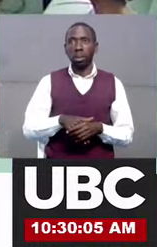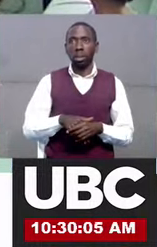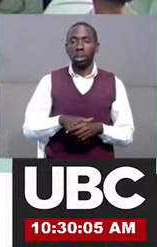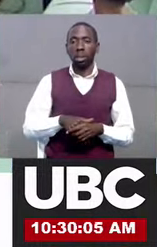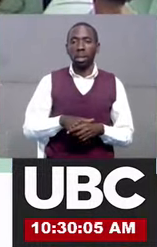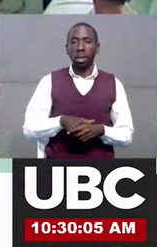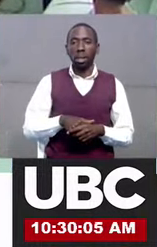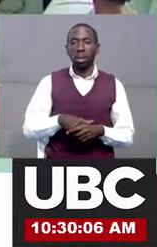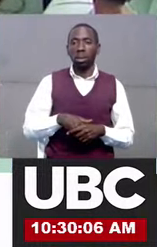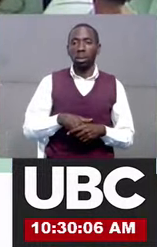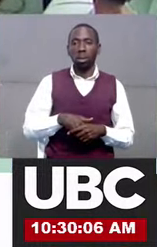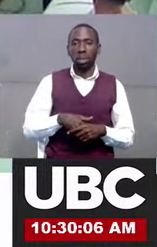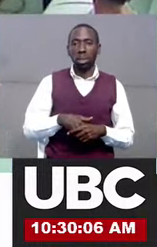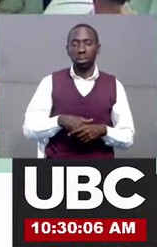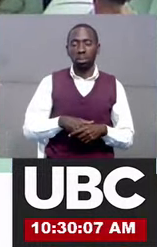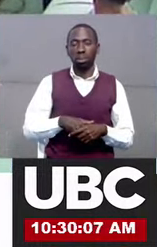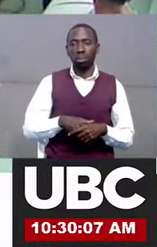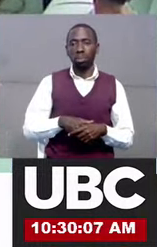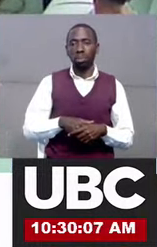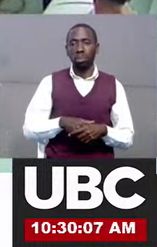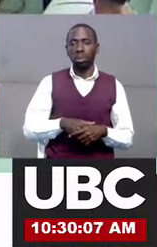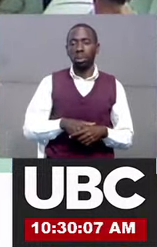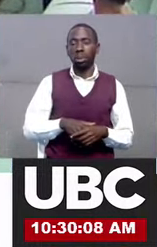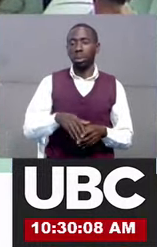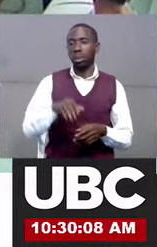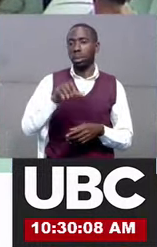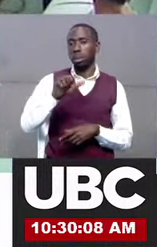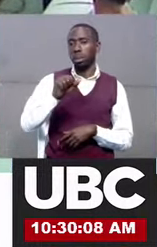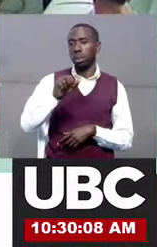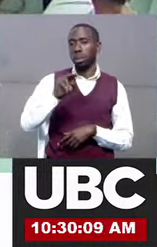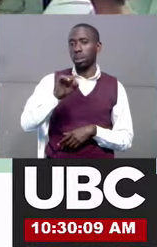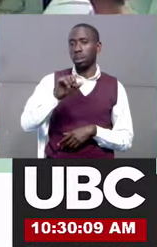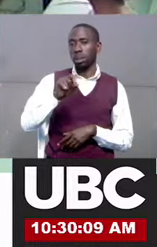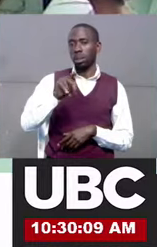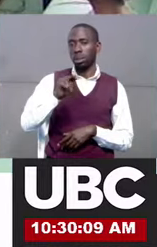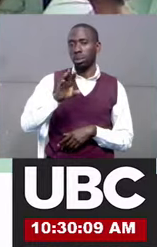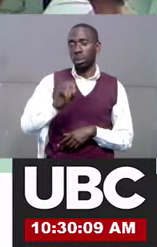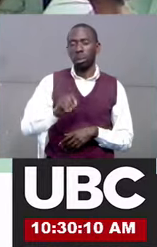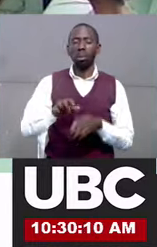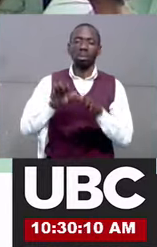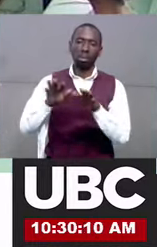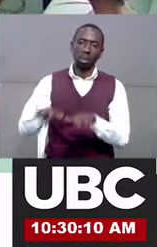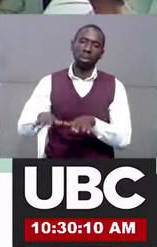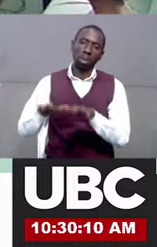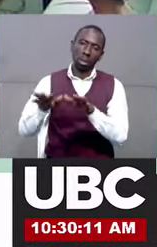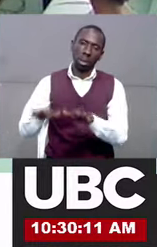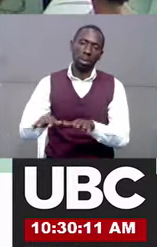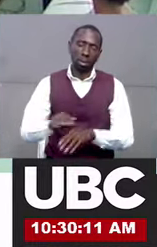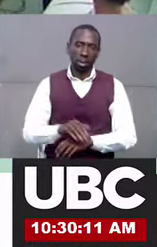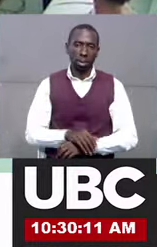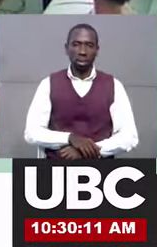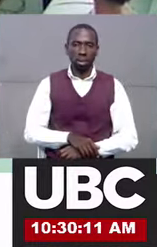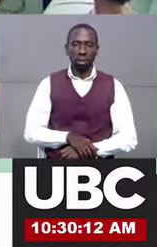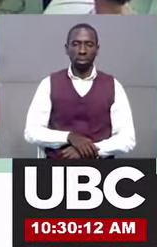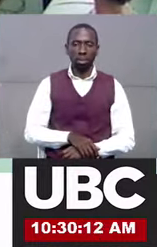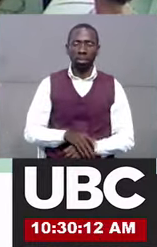Sech Kubo, cool down. Cool down.